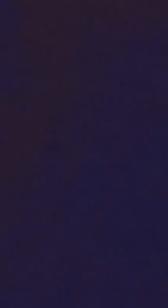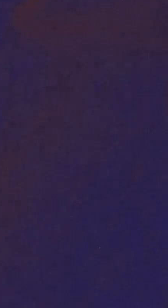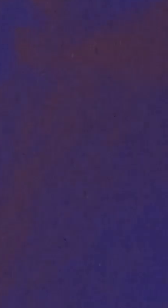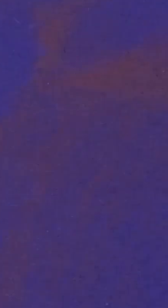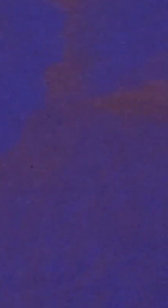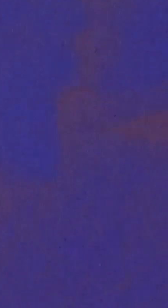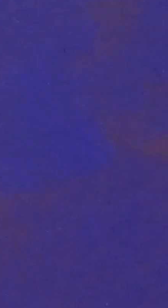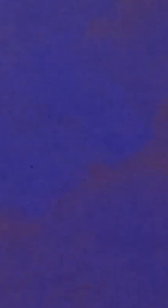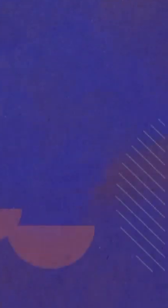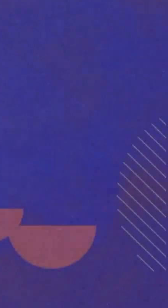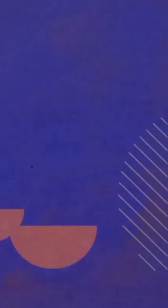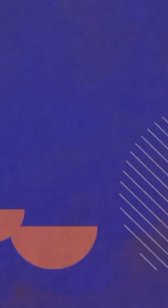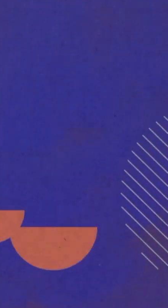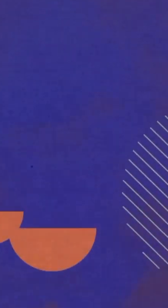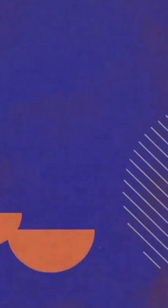Thank you.